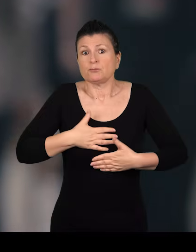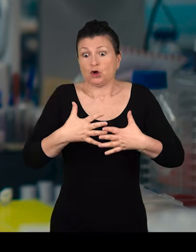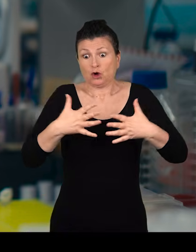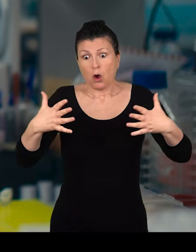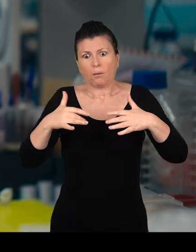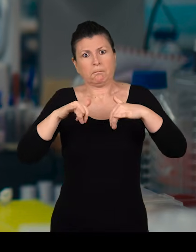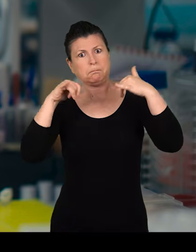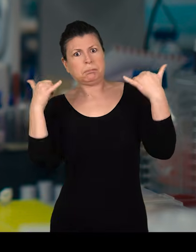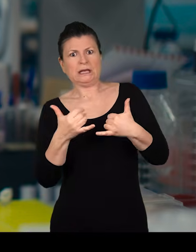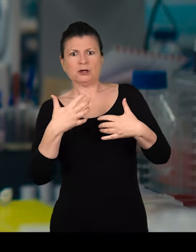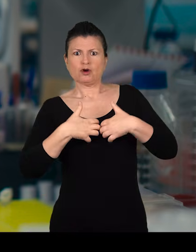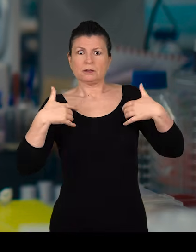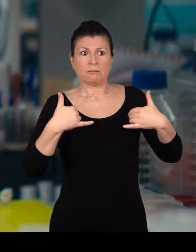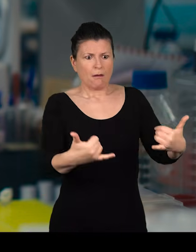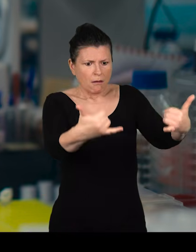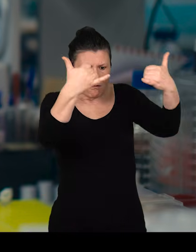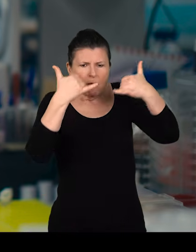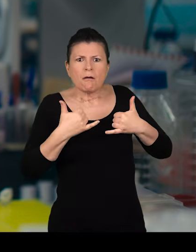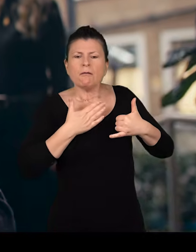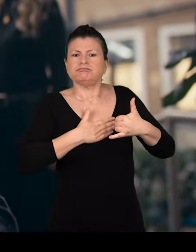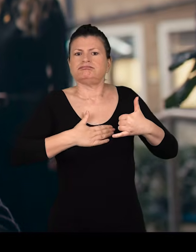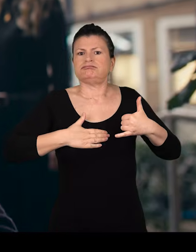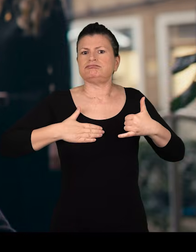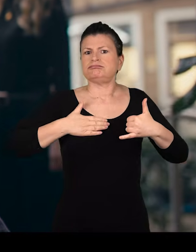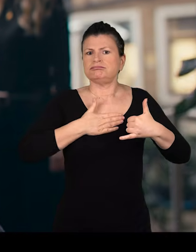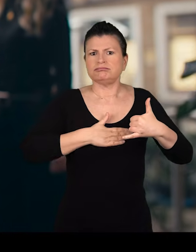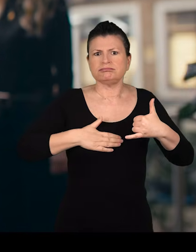I'm really thrilled to be awarded the Grand Prize.